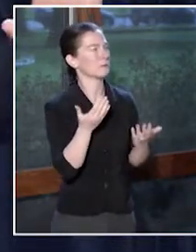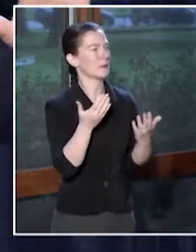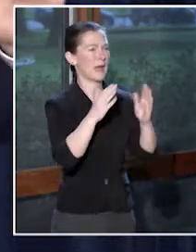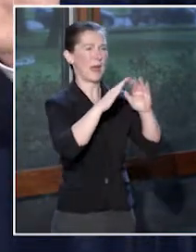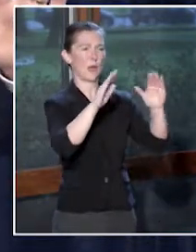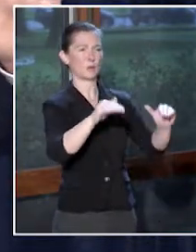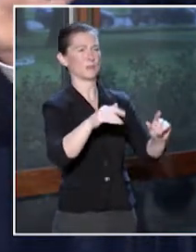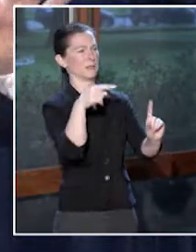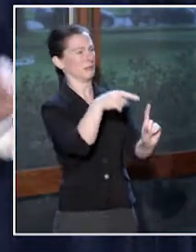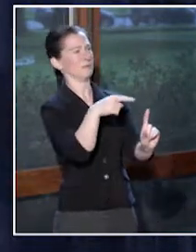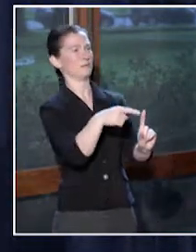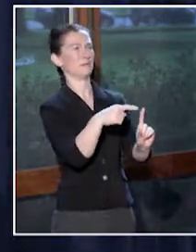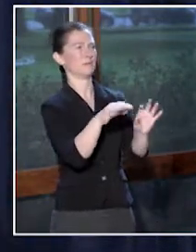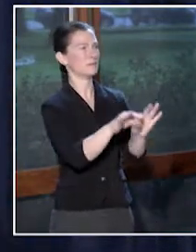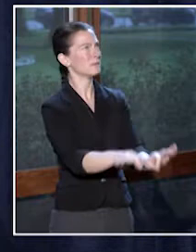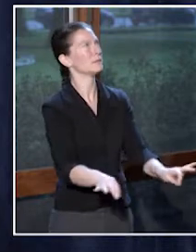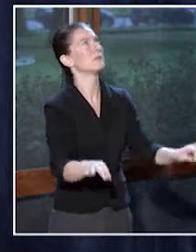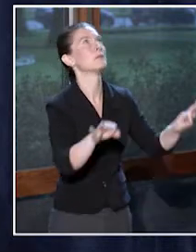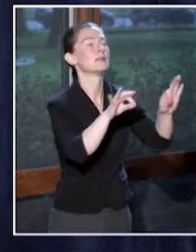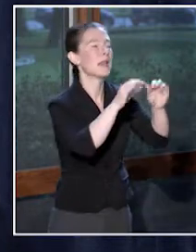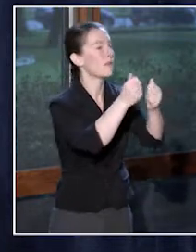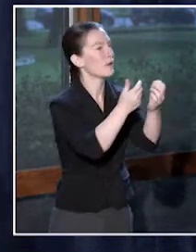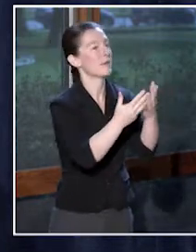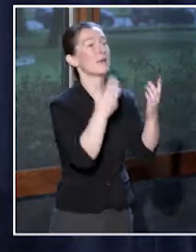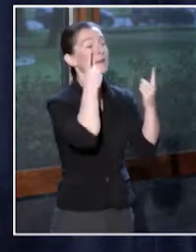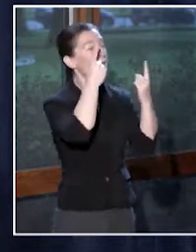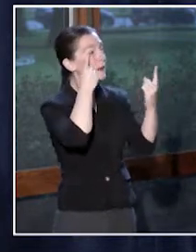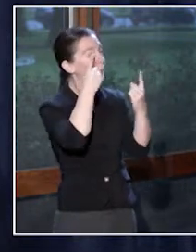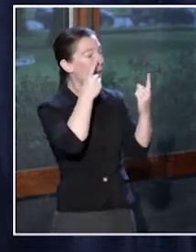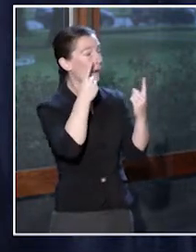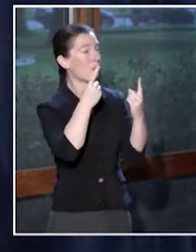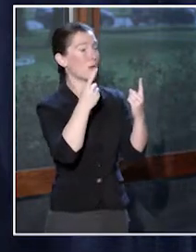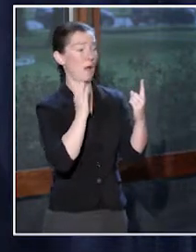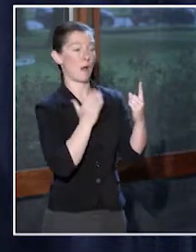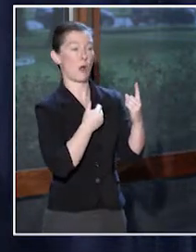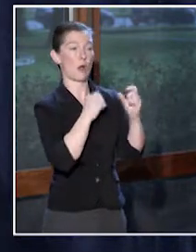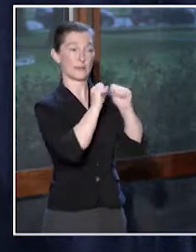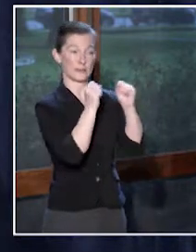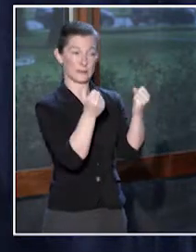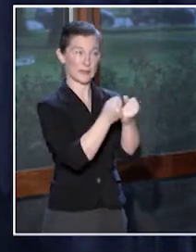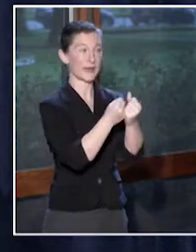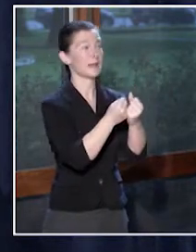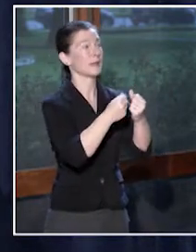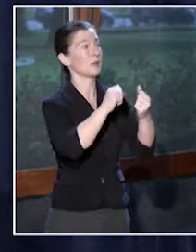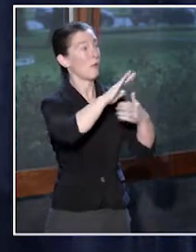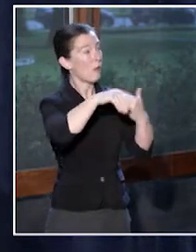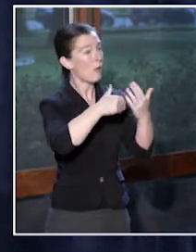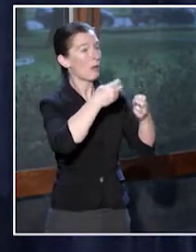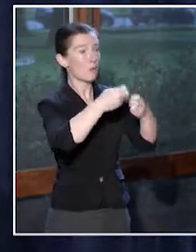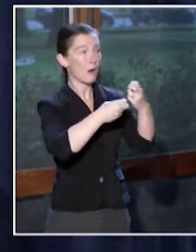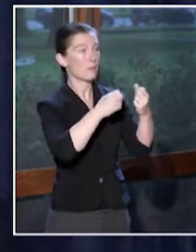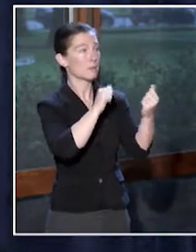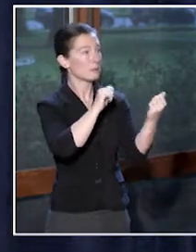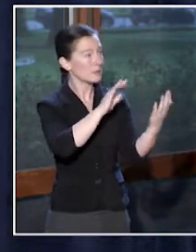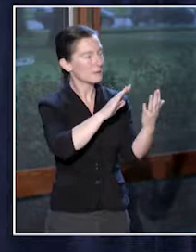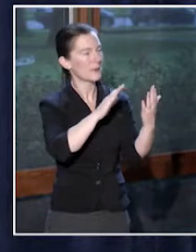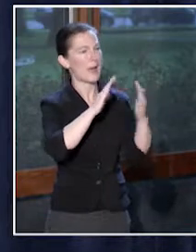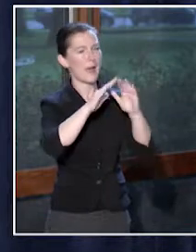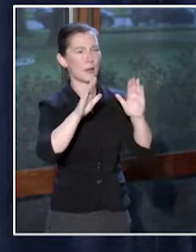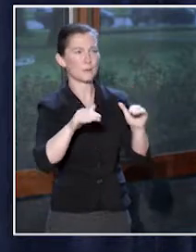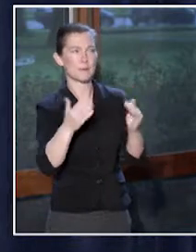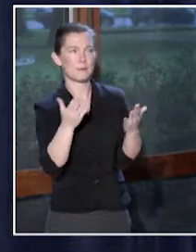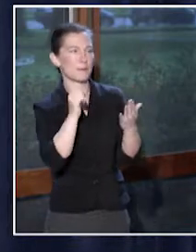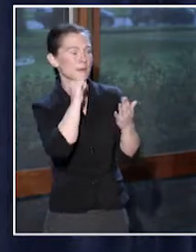about all of the problems confronting our society, housing, if not being the primary answer, is at least one of the most